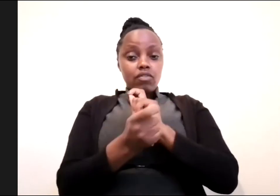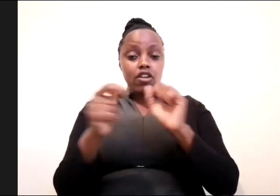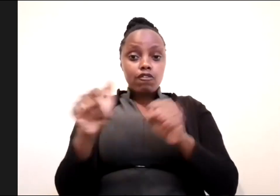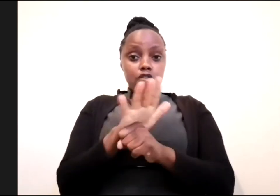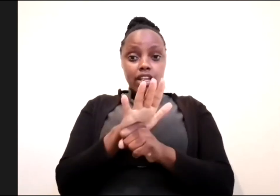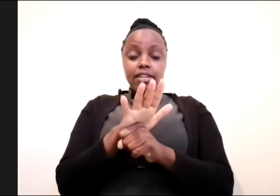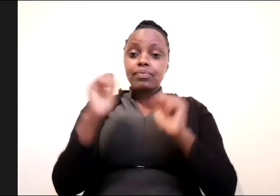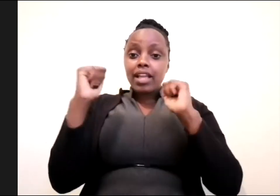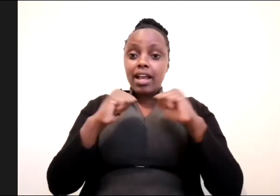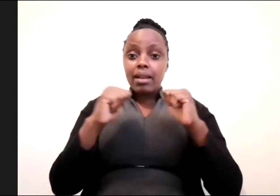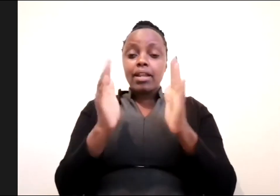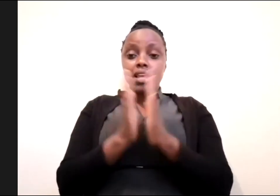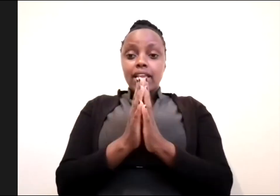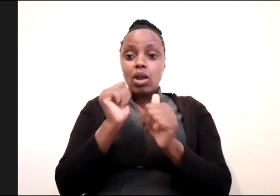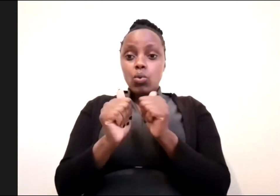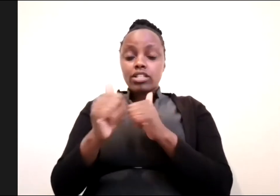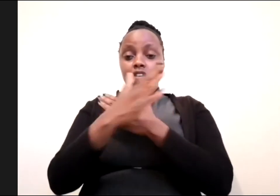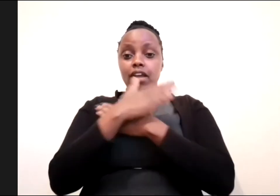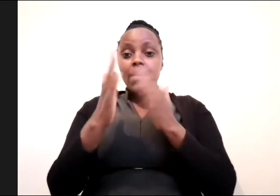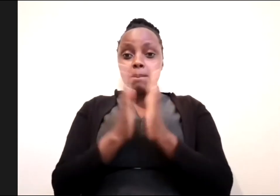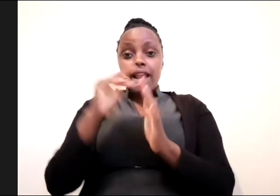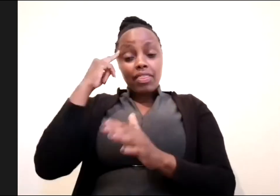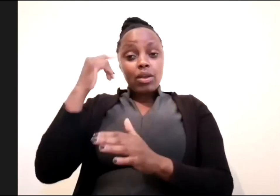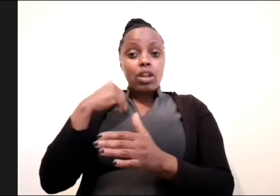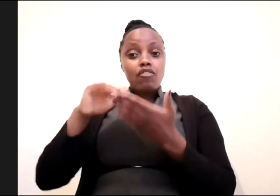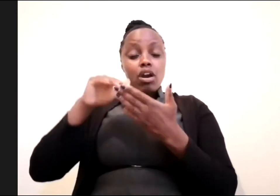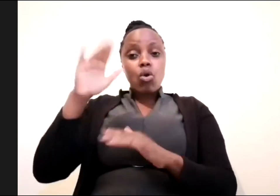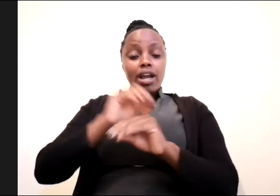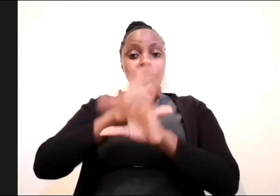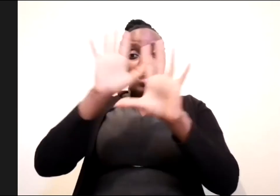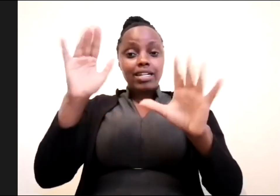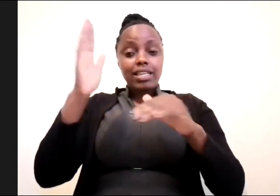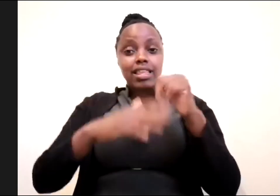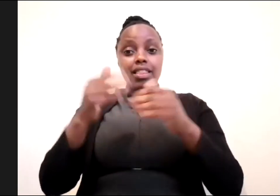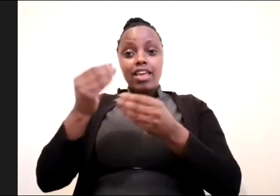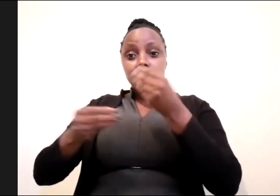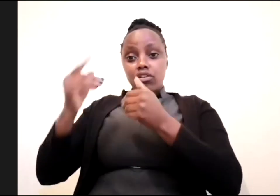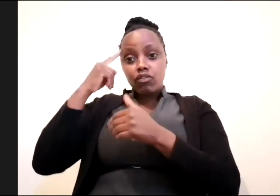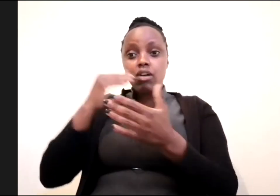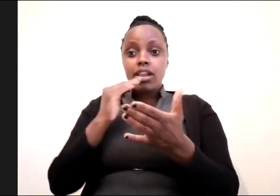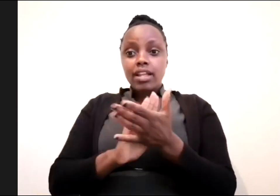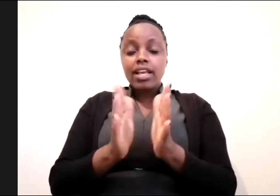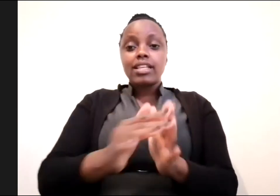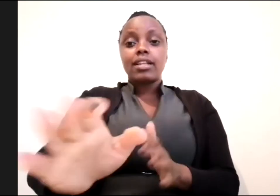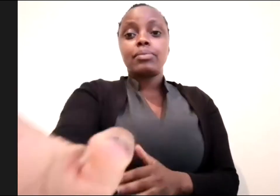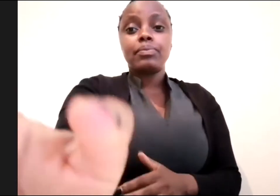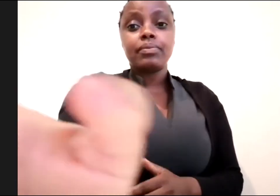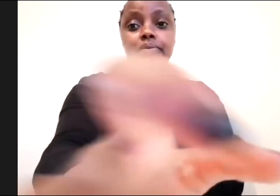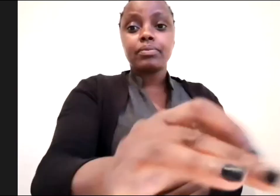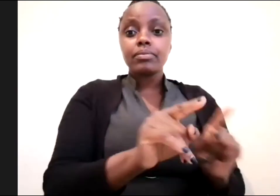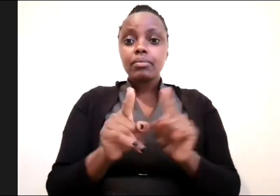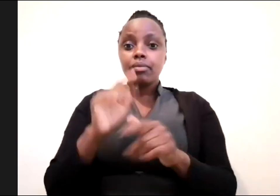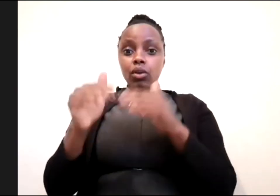agreement, for which I frankly think there will be much more clarity than an exchange of letters, for which I bet anyone finding what